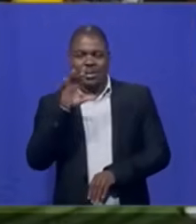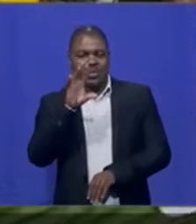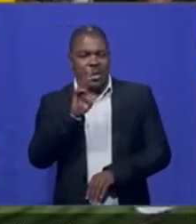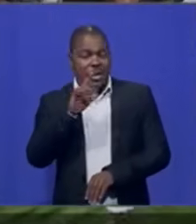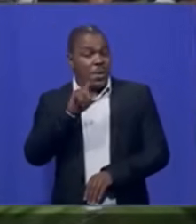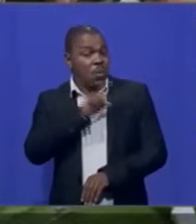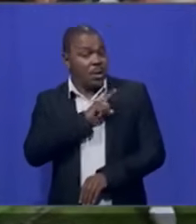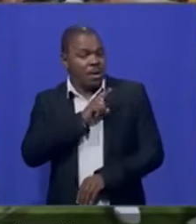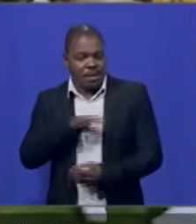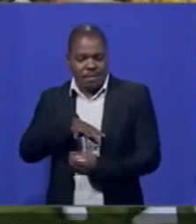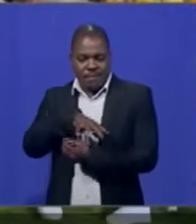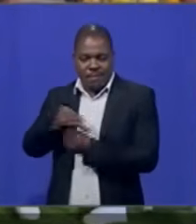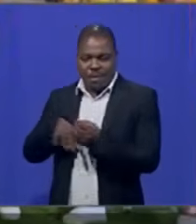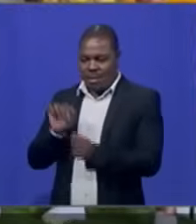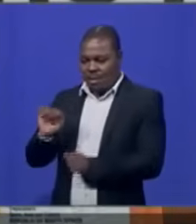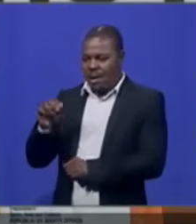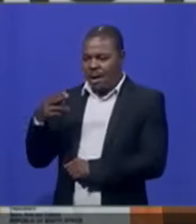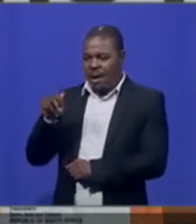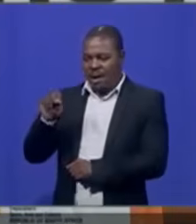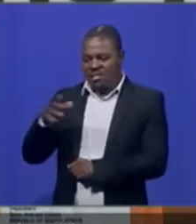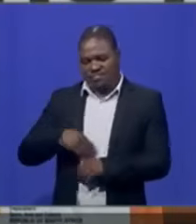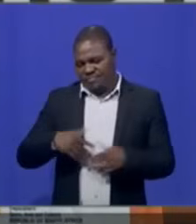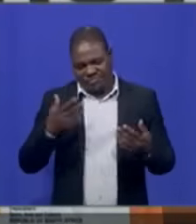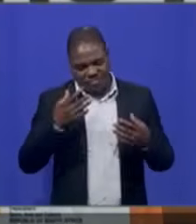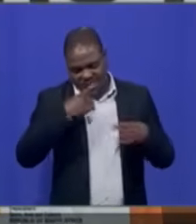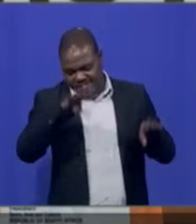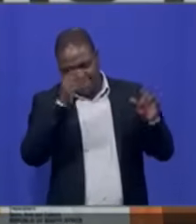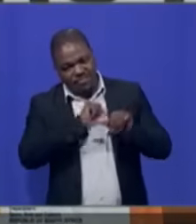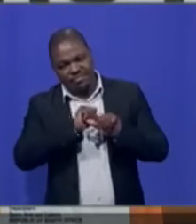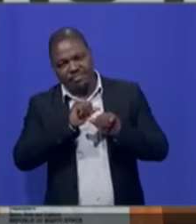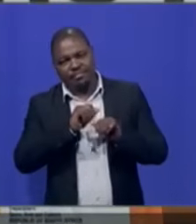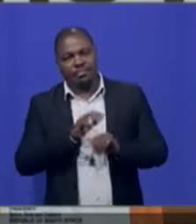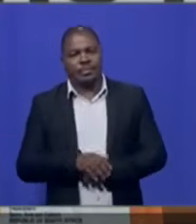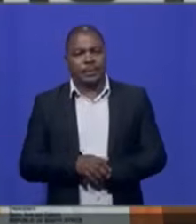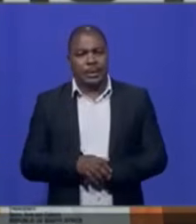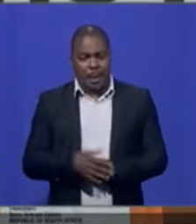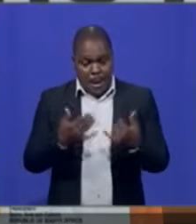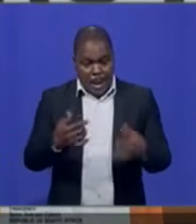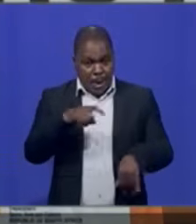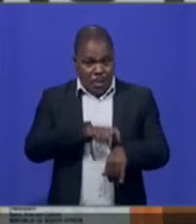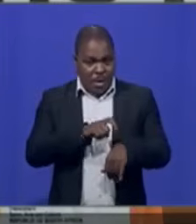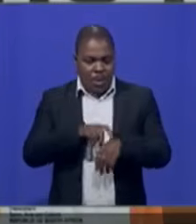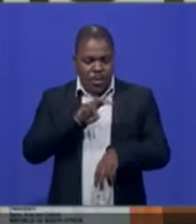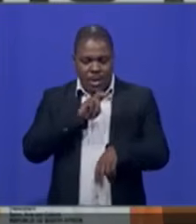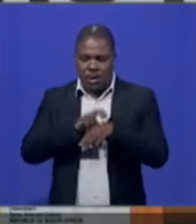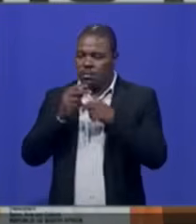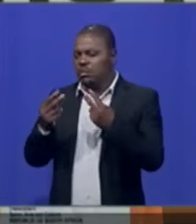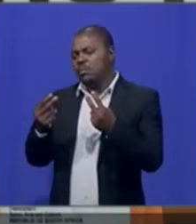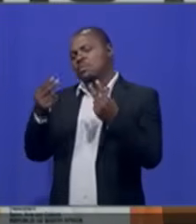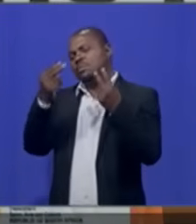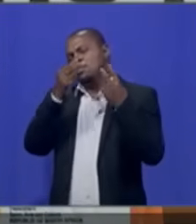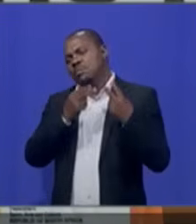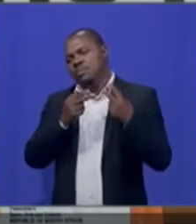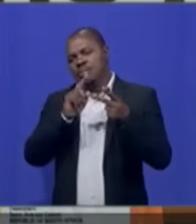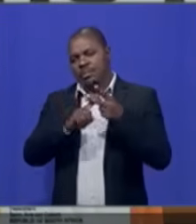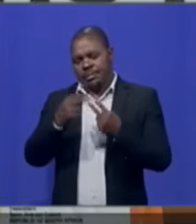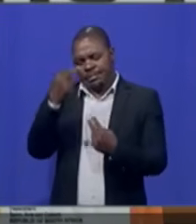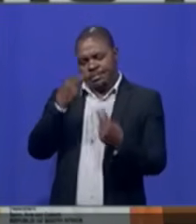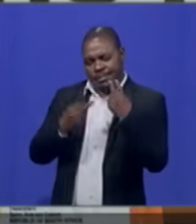mora hore lelapa le nga le mosebetsi ona. It's a moment of reflection, of accountability,